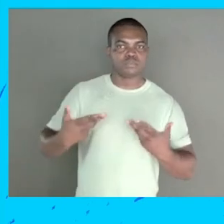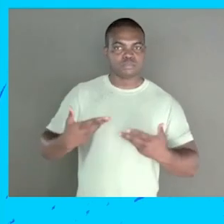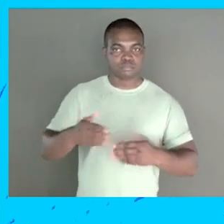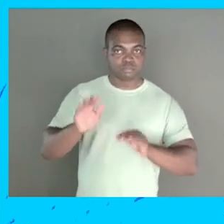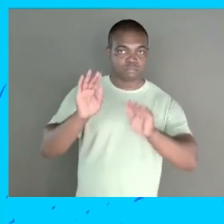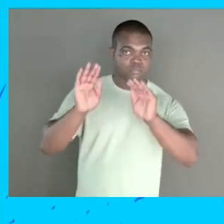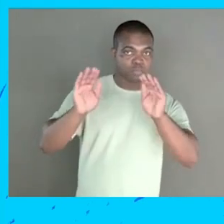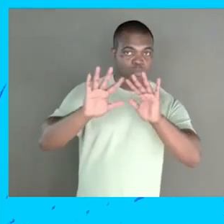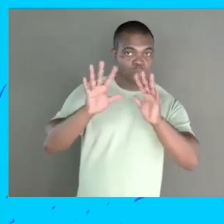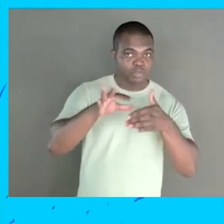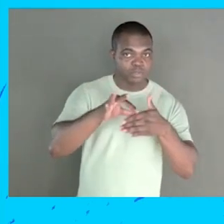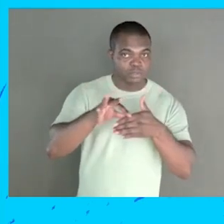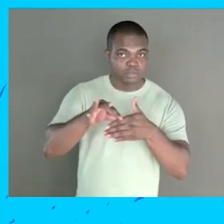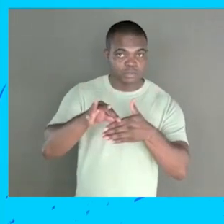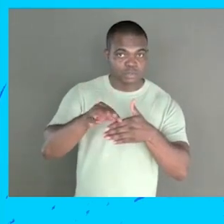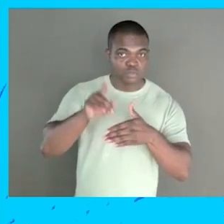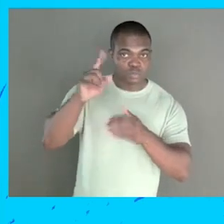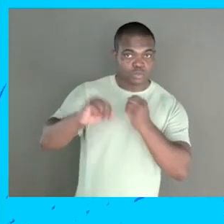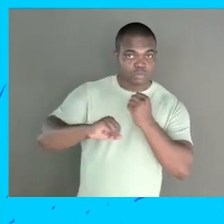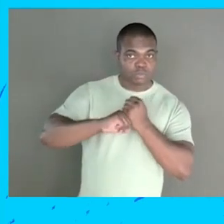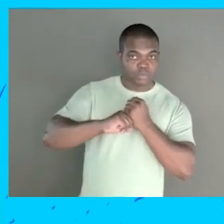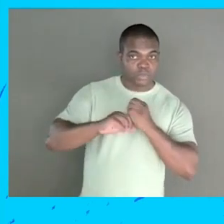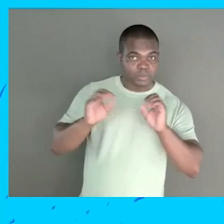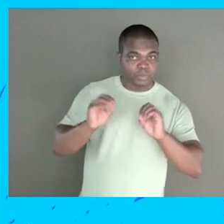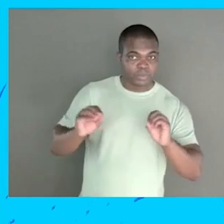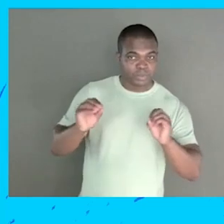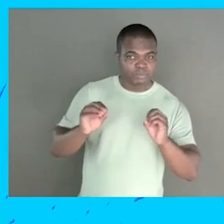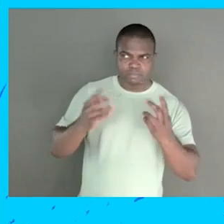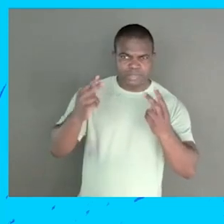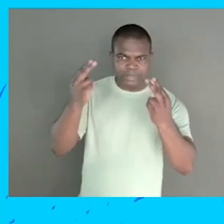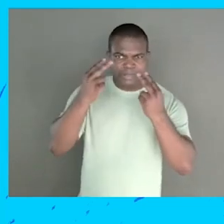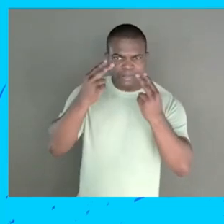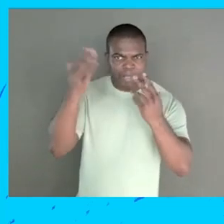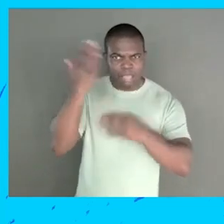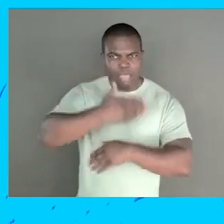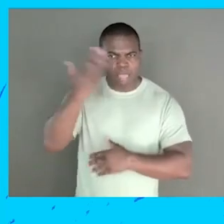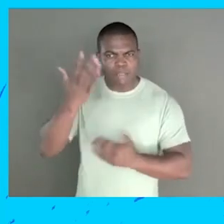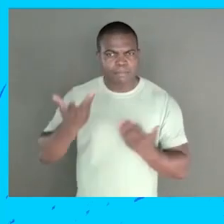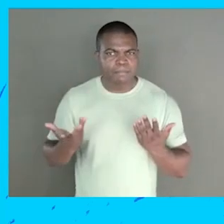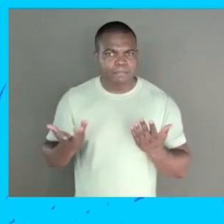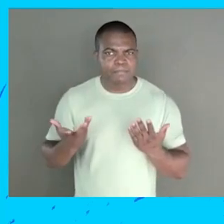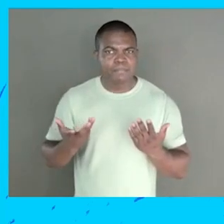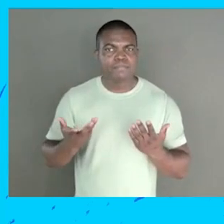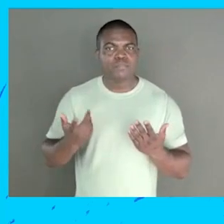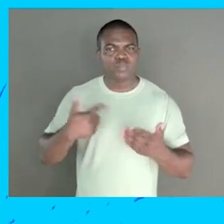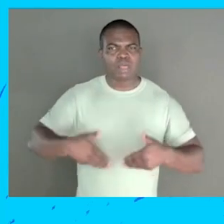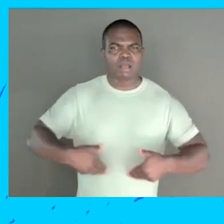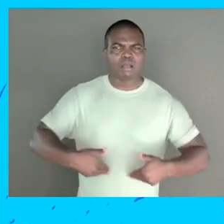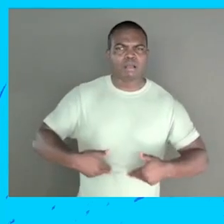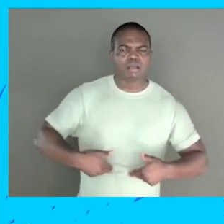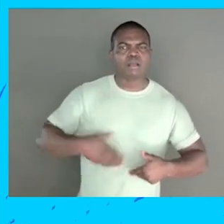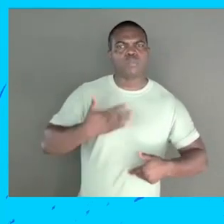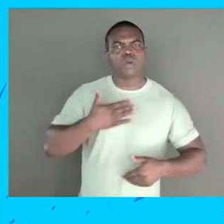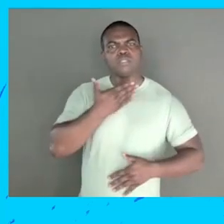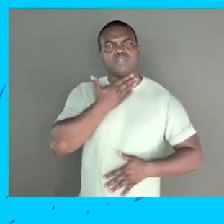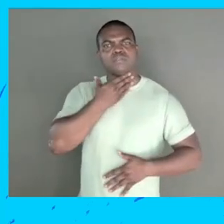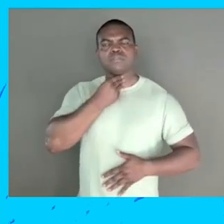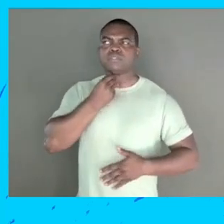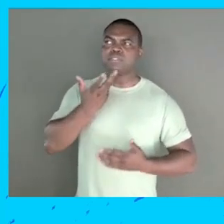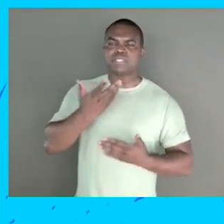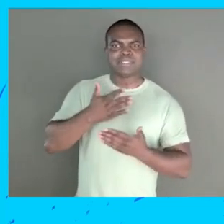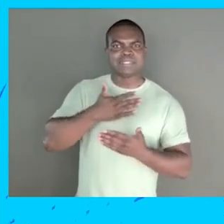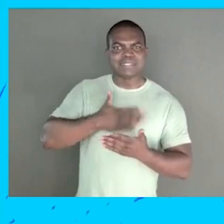still hunger and thirst for our basic needs, and you turn a blind eye to those who bleed. Poverty